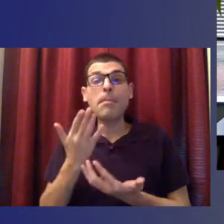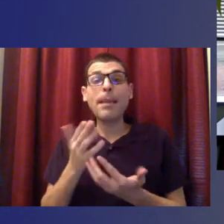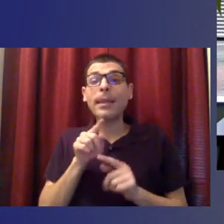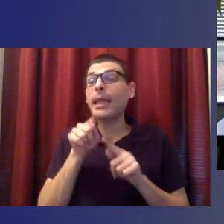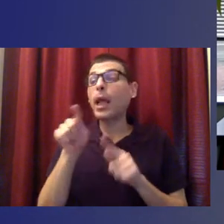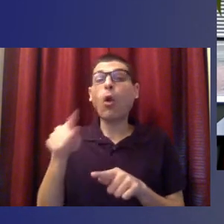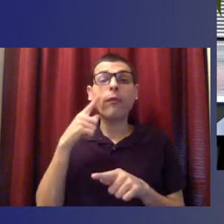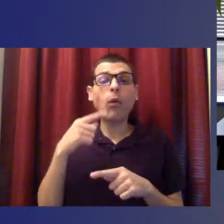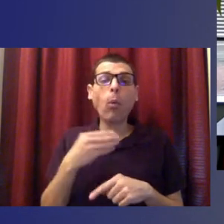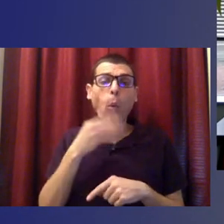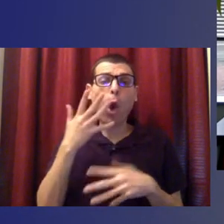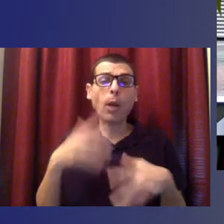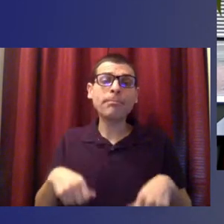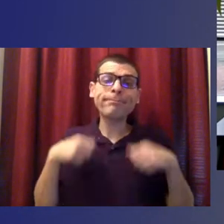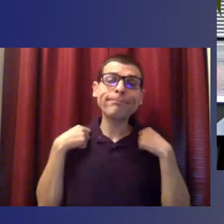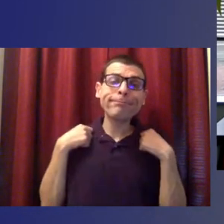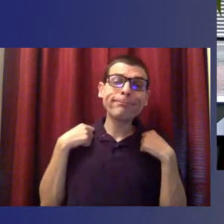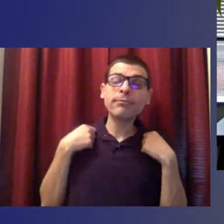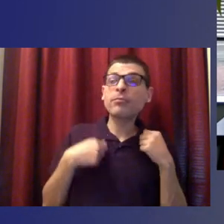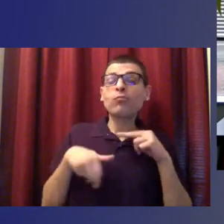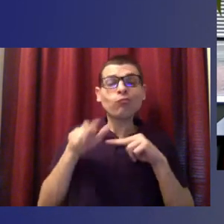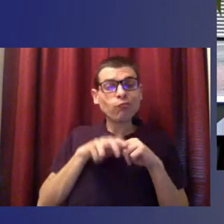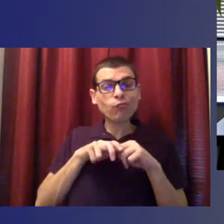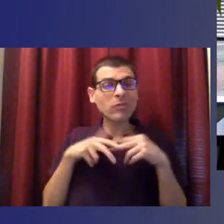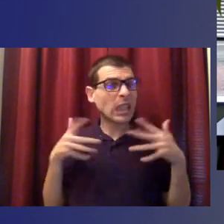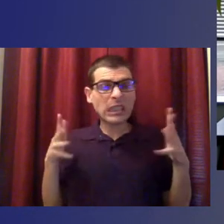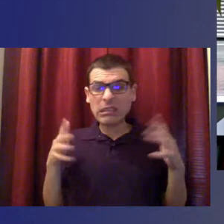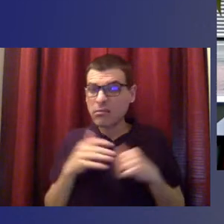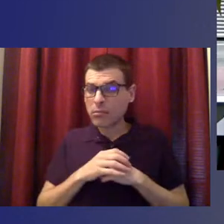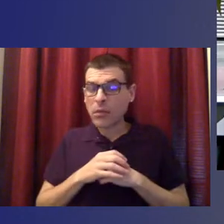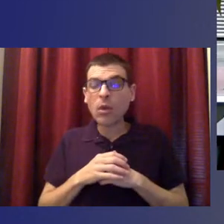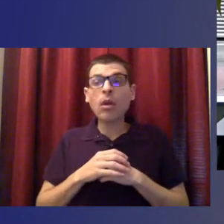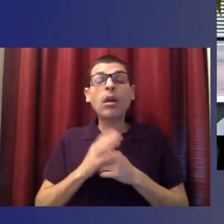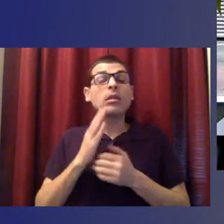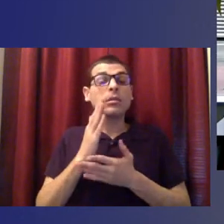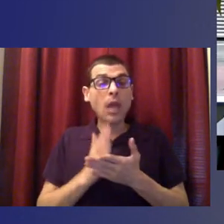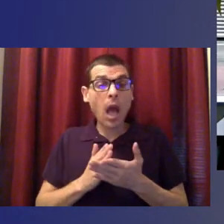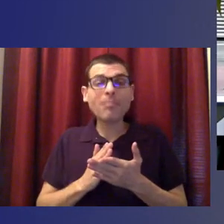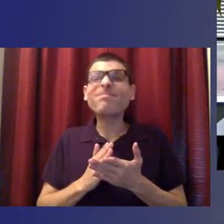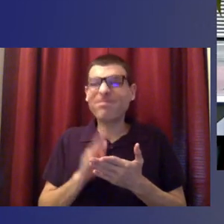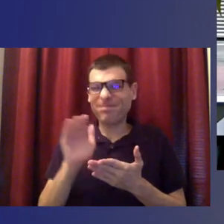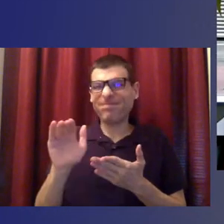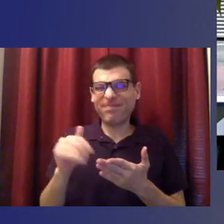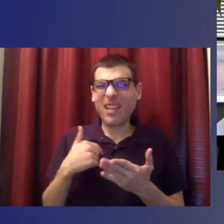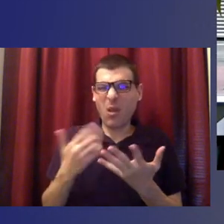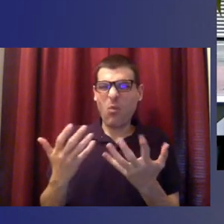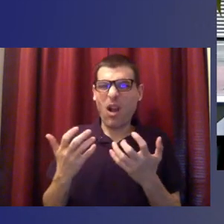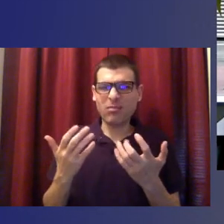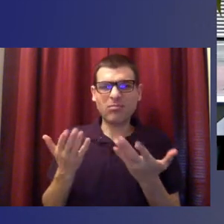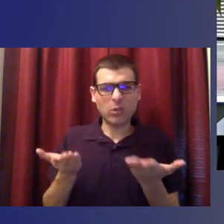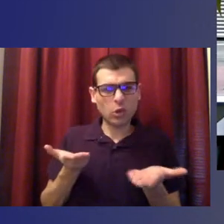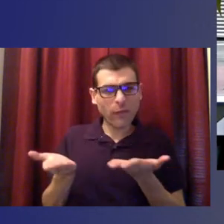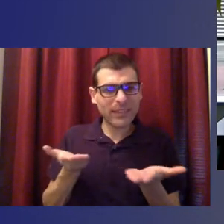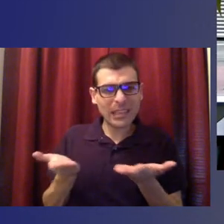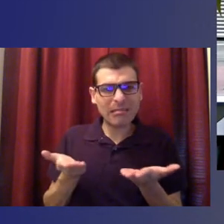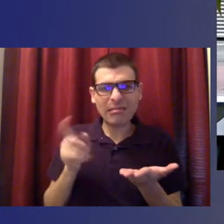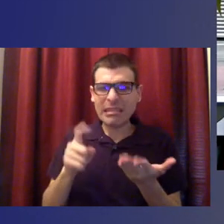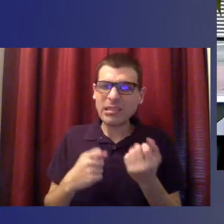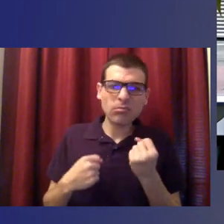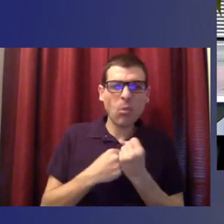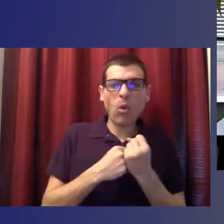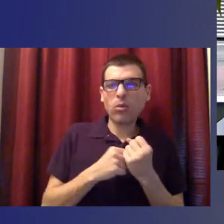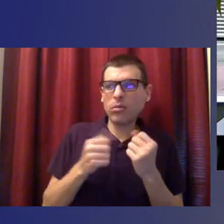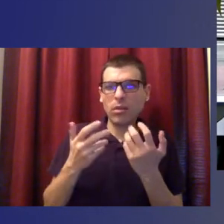to feel safe, or because they're ready to engage in services and they want to talk with people about how that can happen, or they need